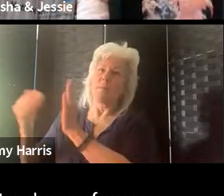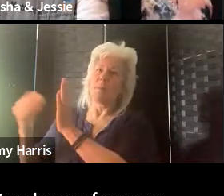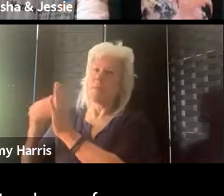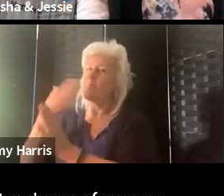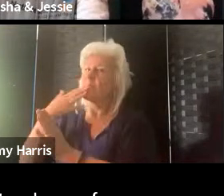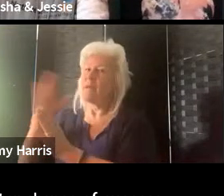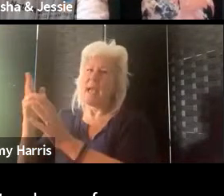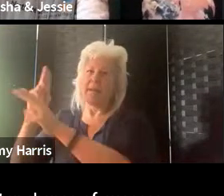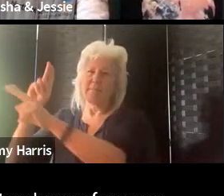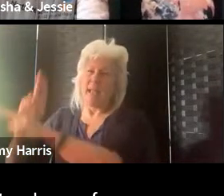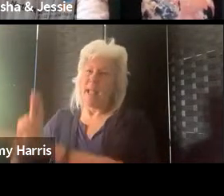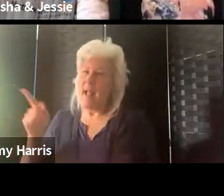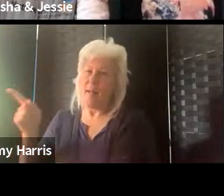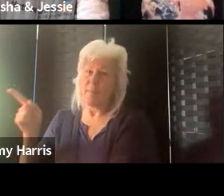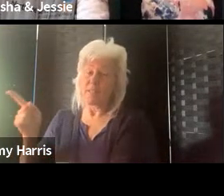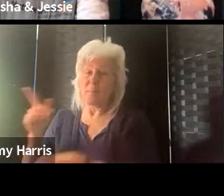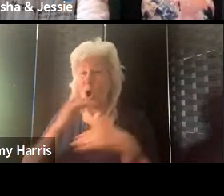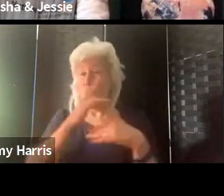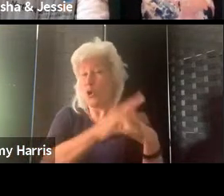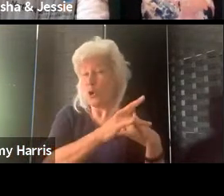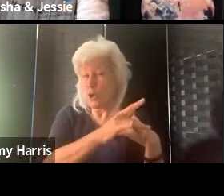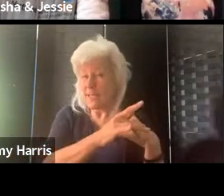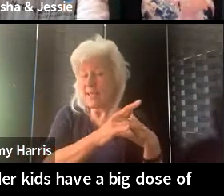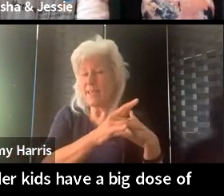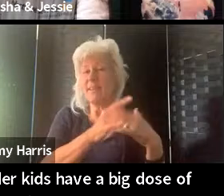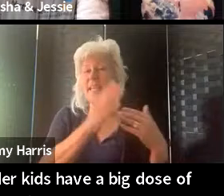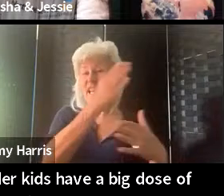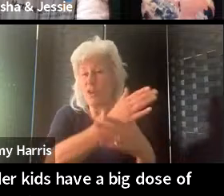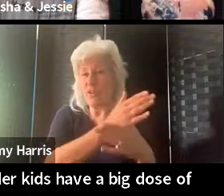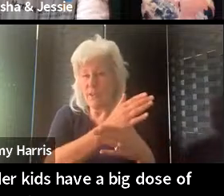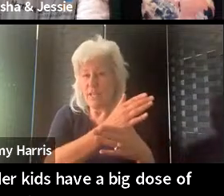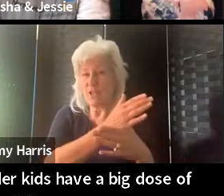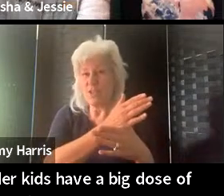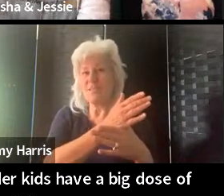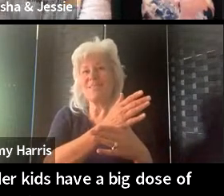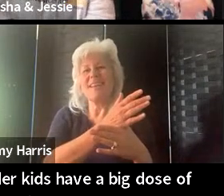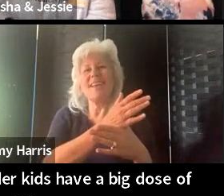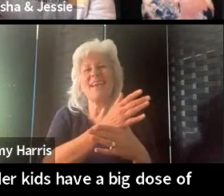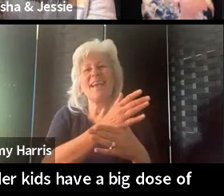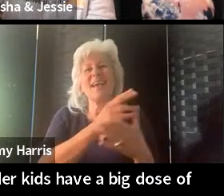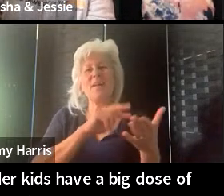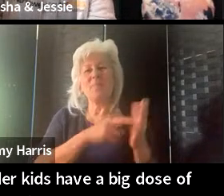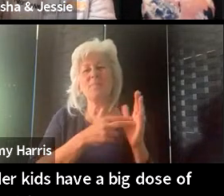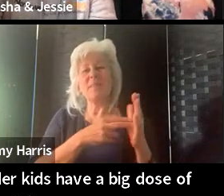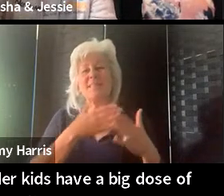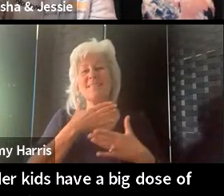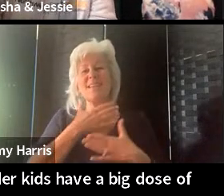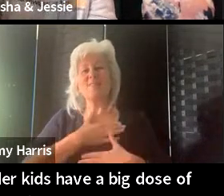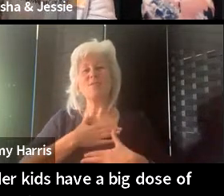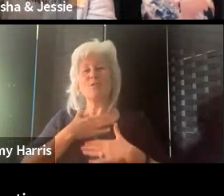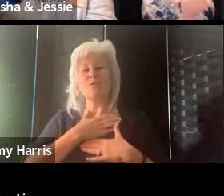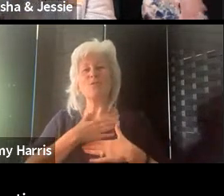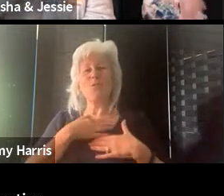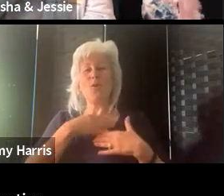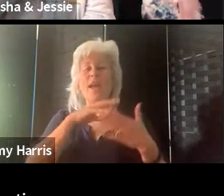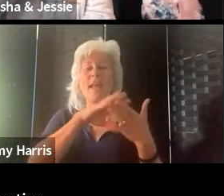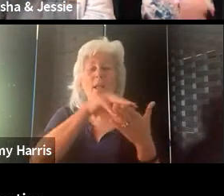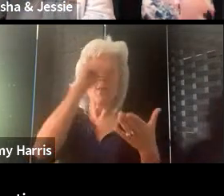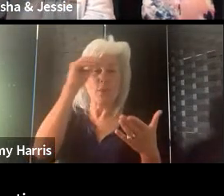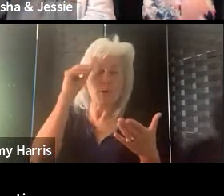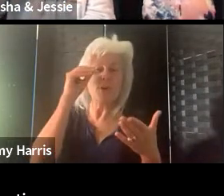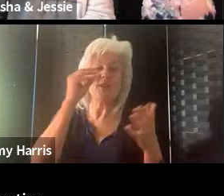some earlier intervention is that the joy of learning doesn't slowly wait and see.